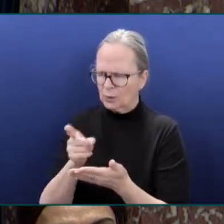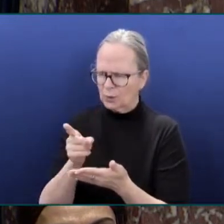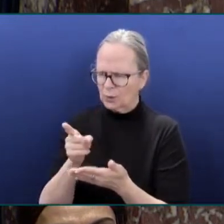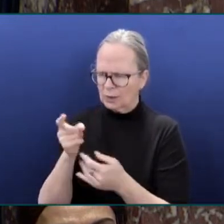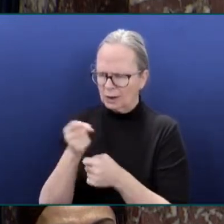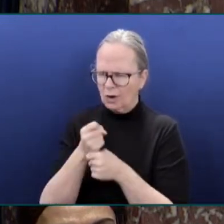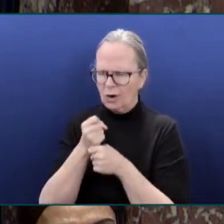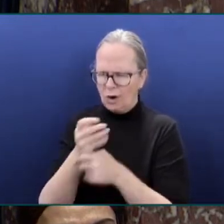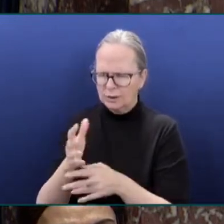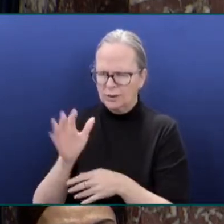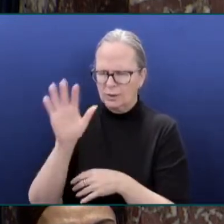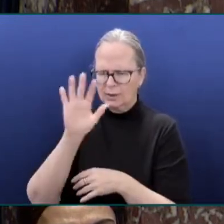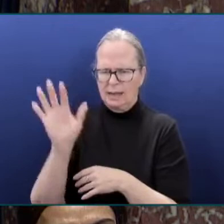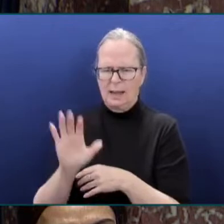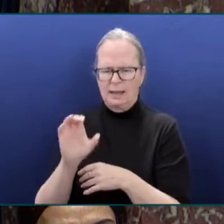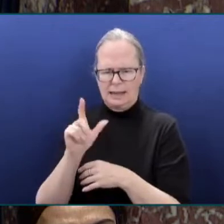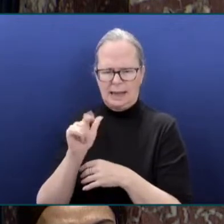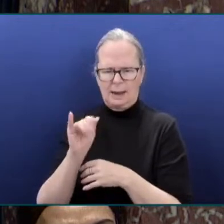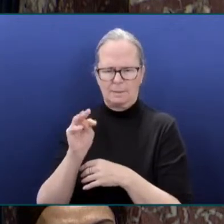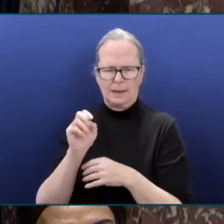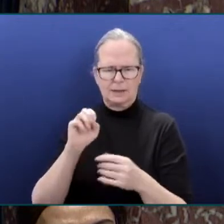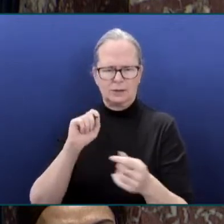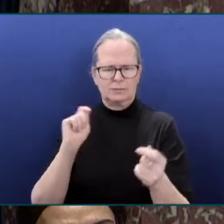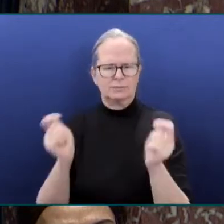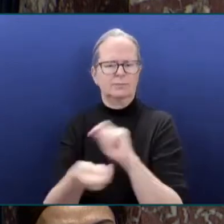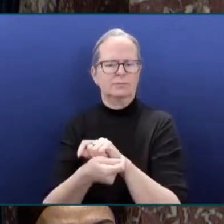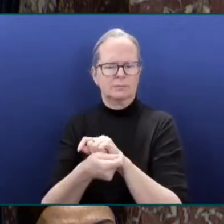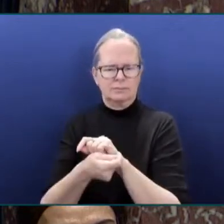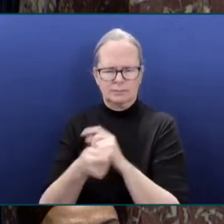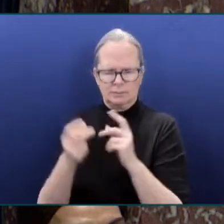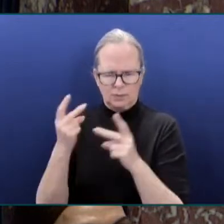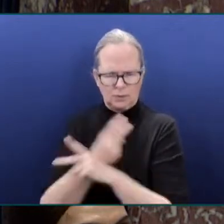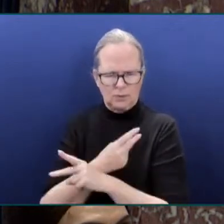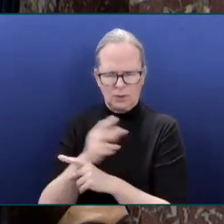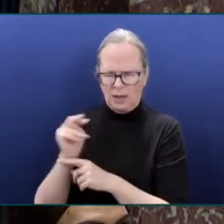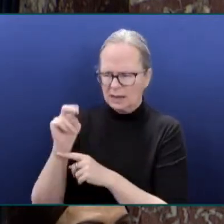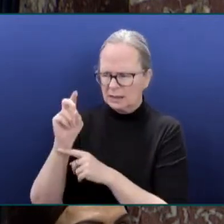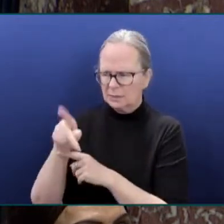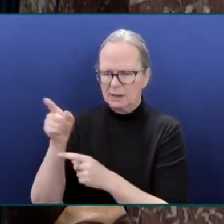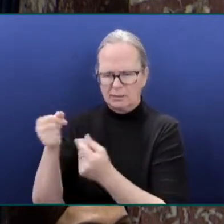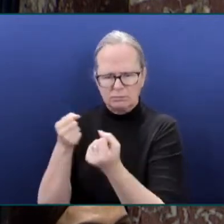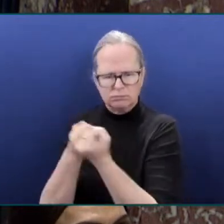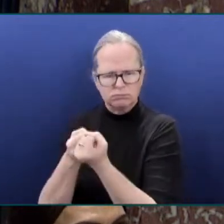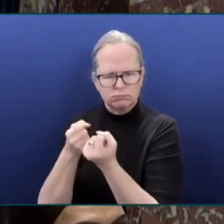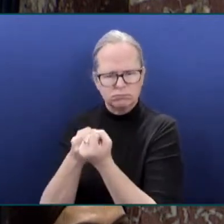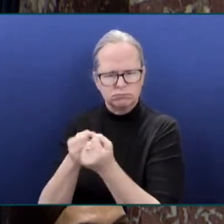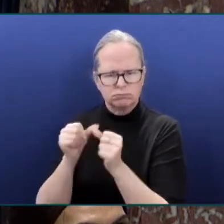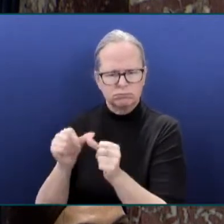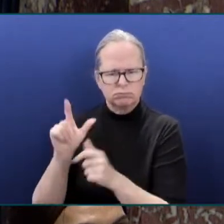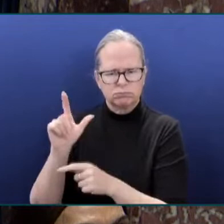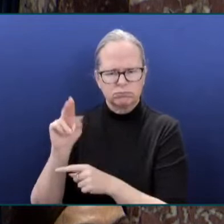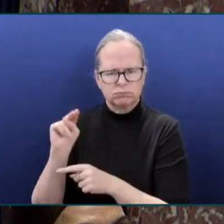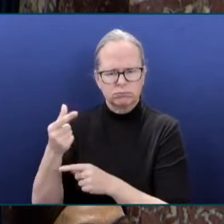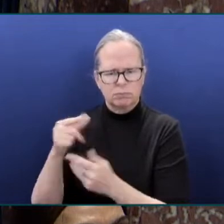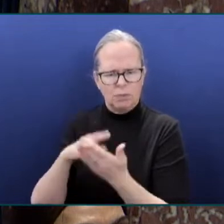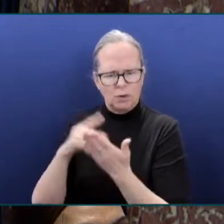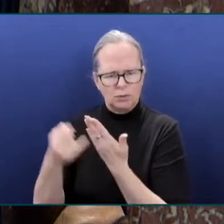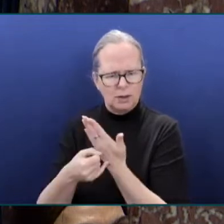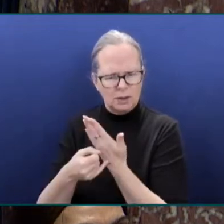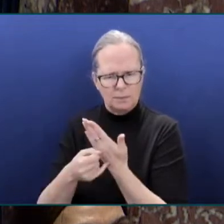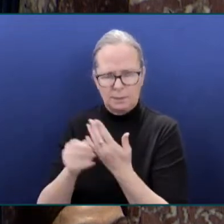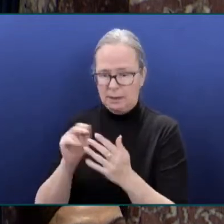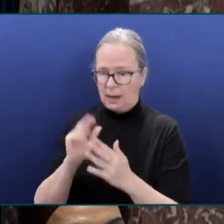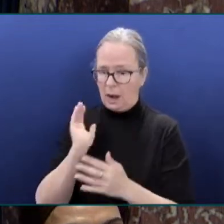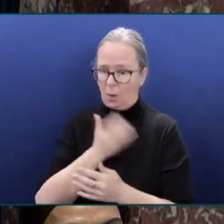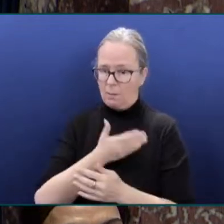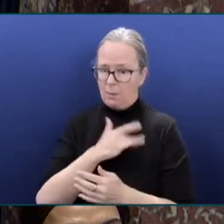projects, the BC NDP is locking our province into a fossil fuel economy for